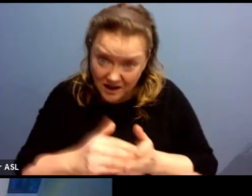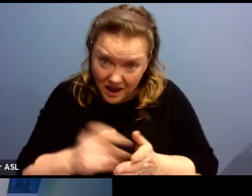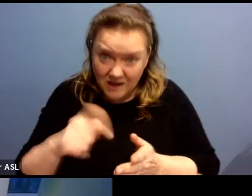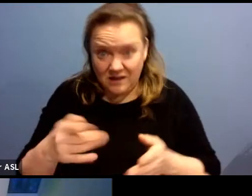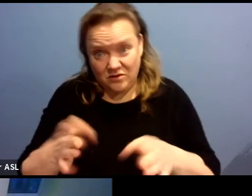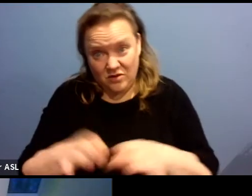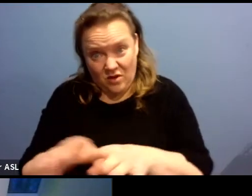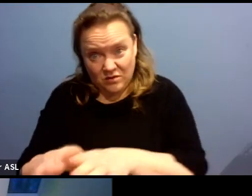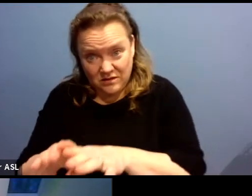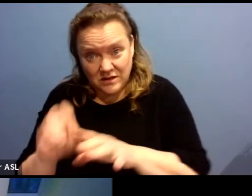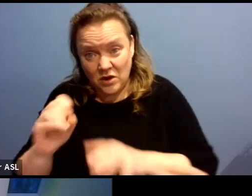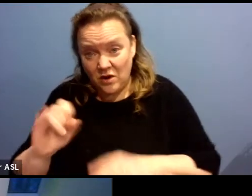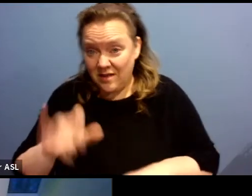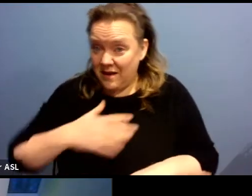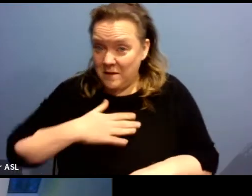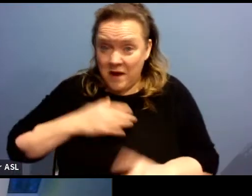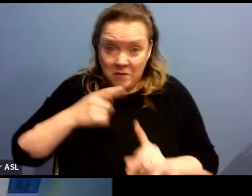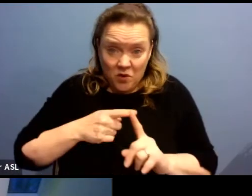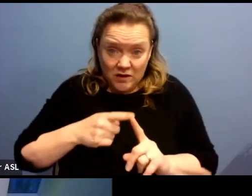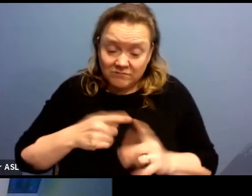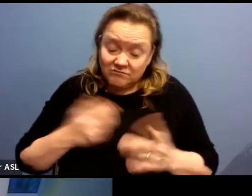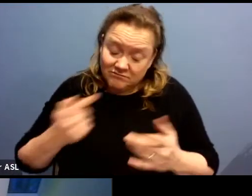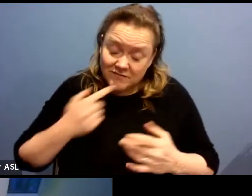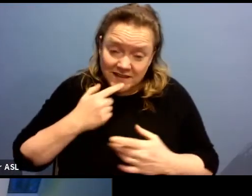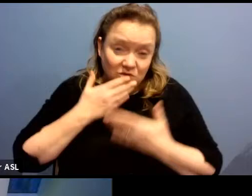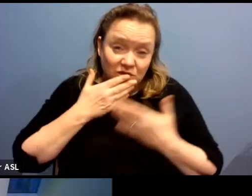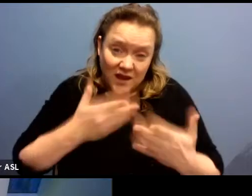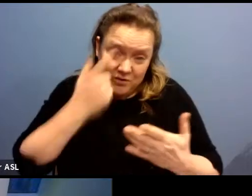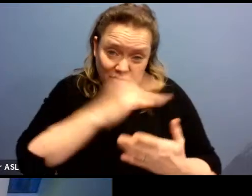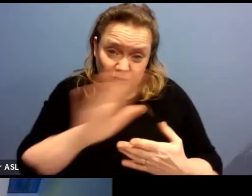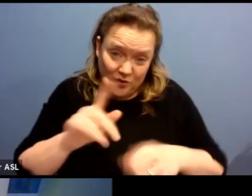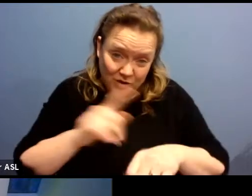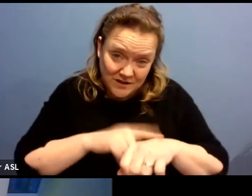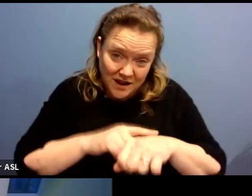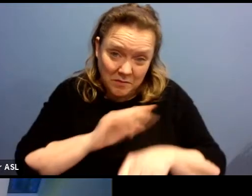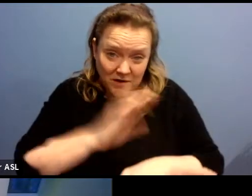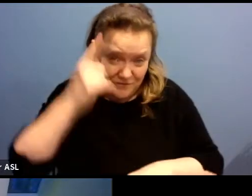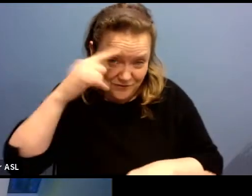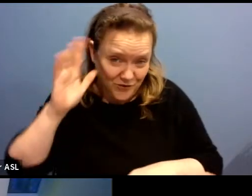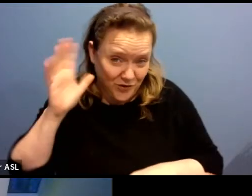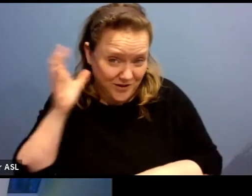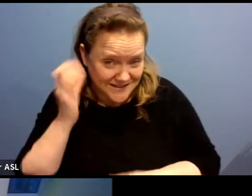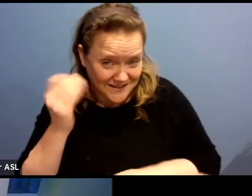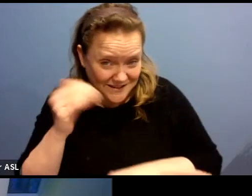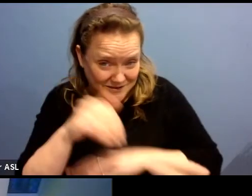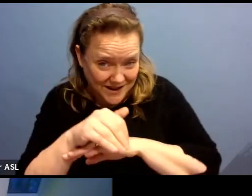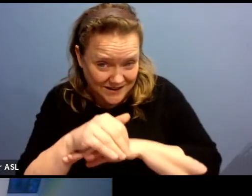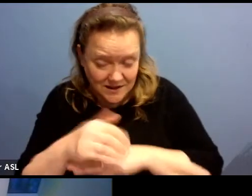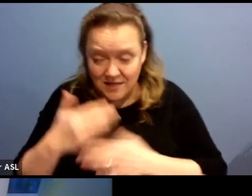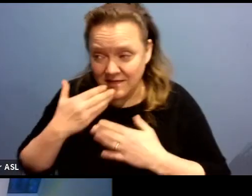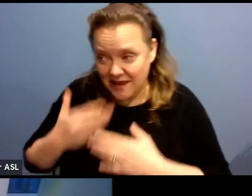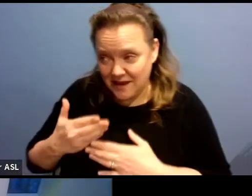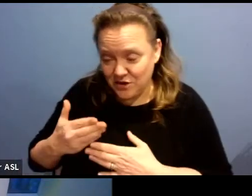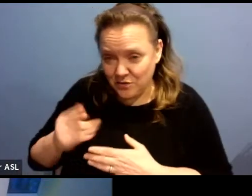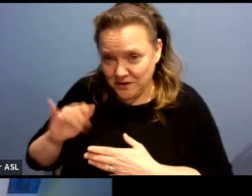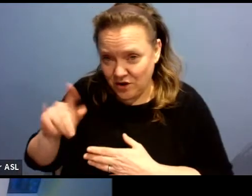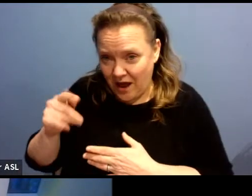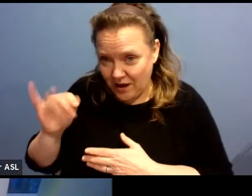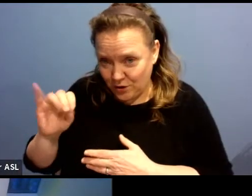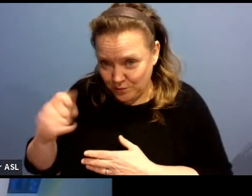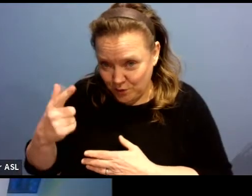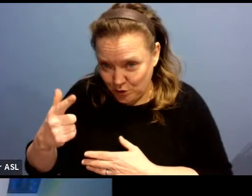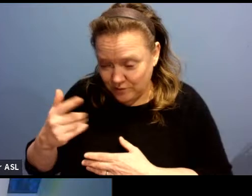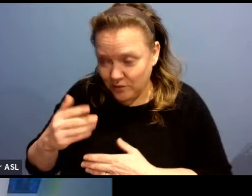That's all I have to say, other than thank you for your time and hearing me out. Thank you, Mr. Eichelberg. Appreciate those comments.